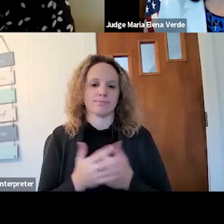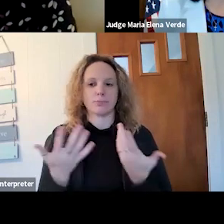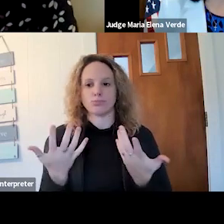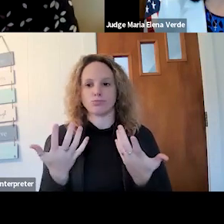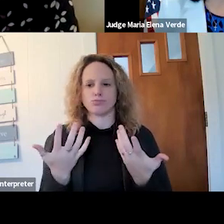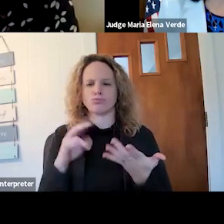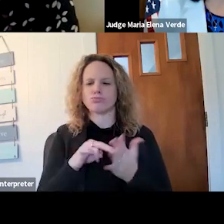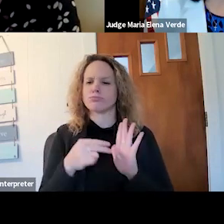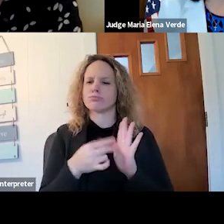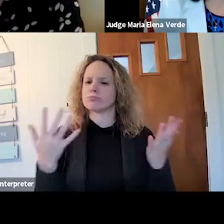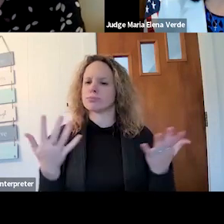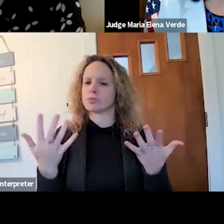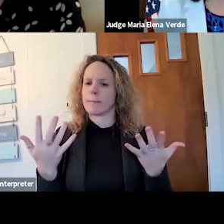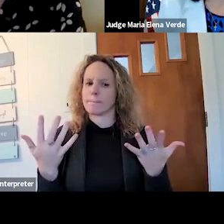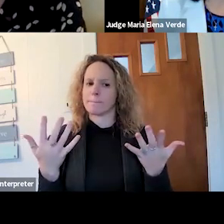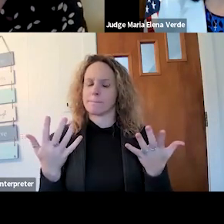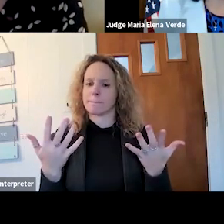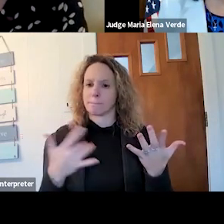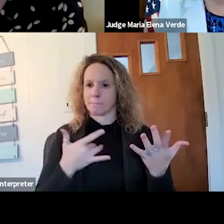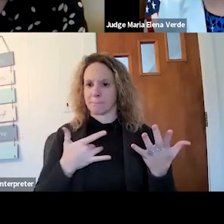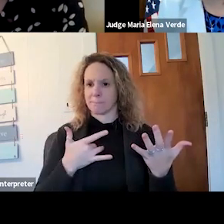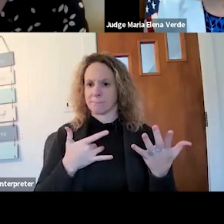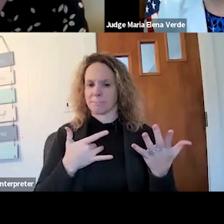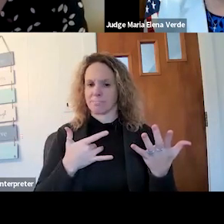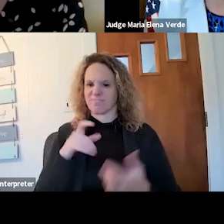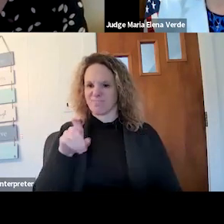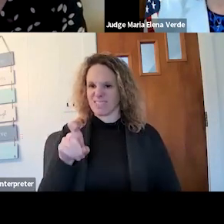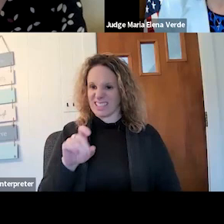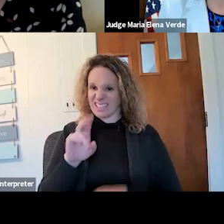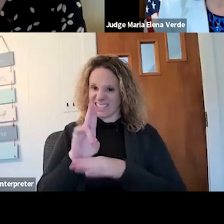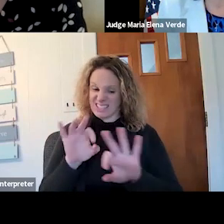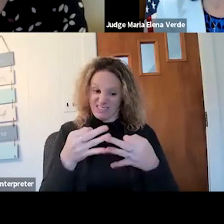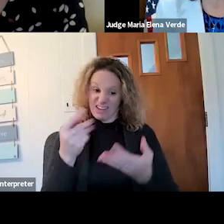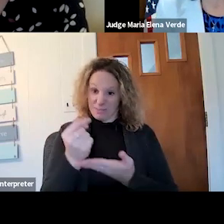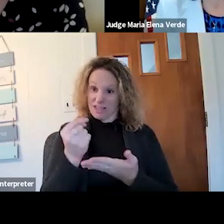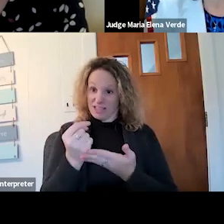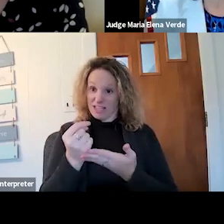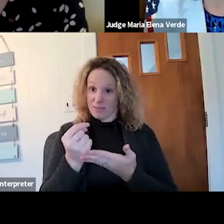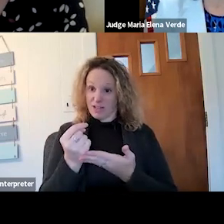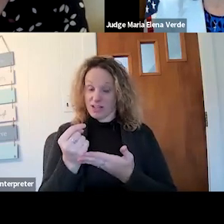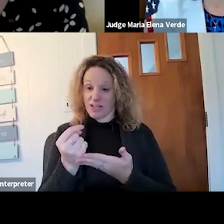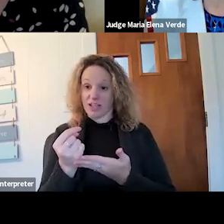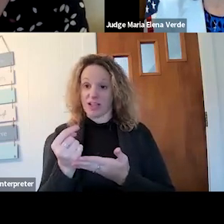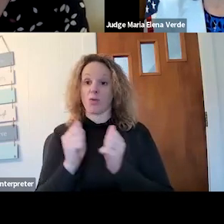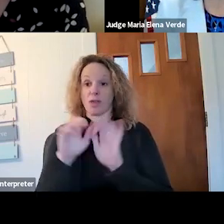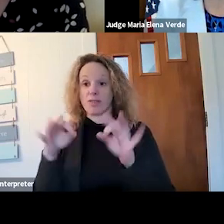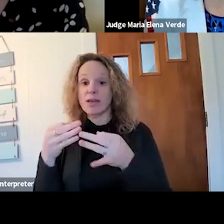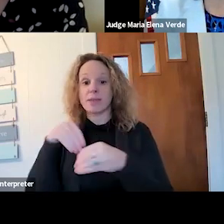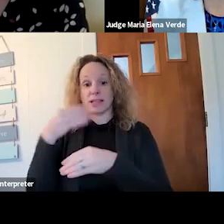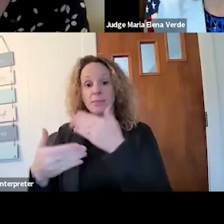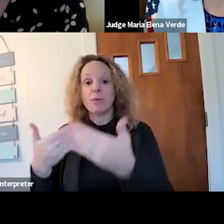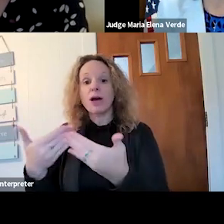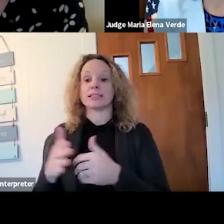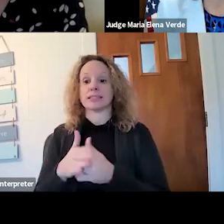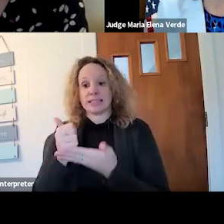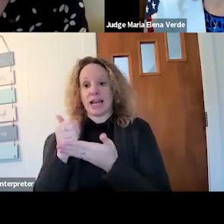For this, I really feel that we need to utilize family therapy and other family-centered processes, that this needs to happen within